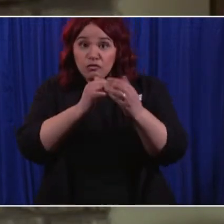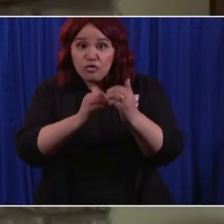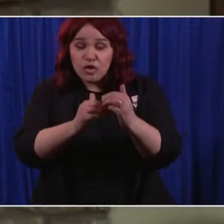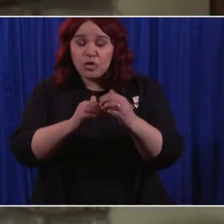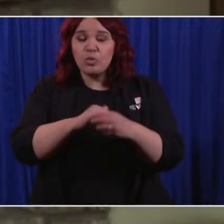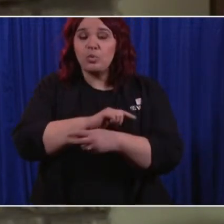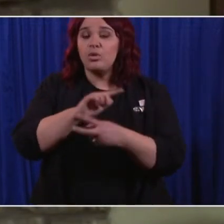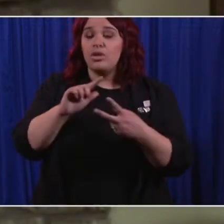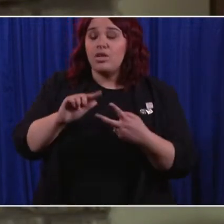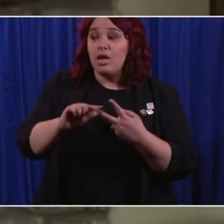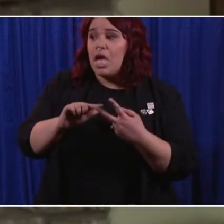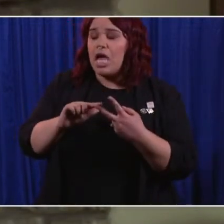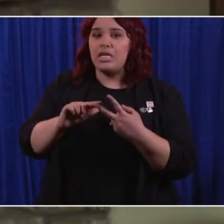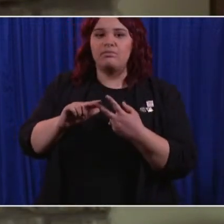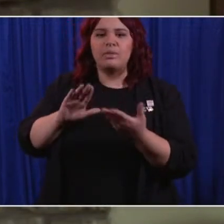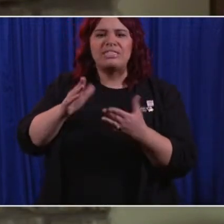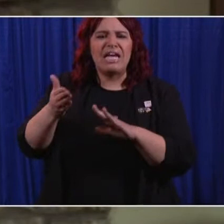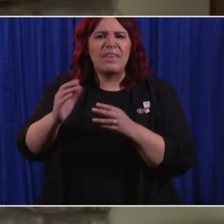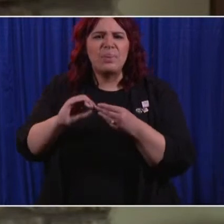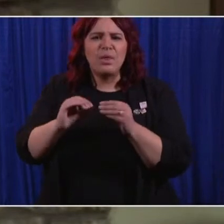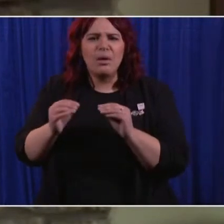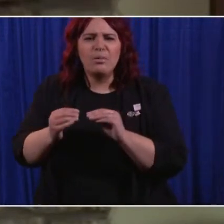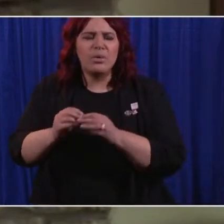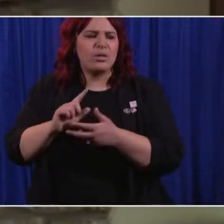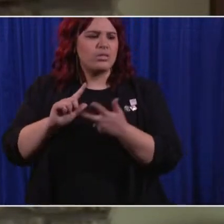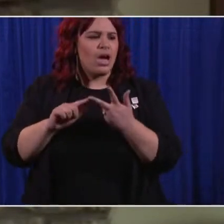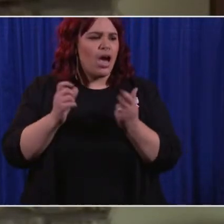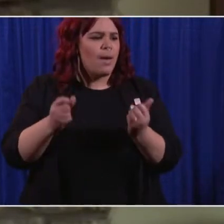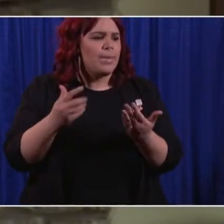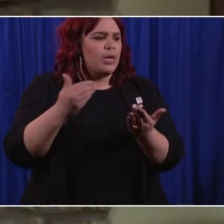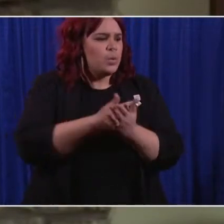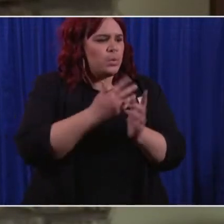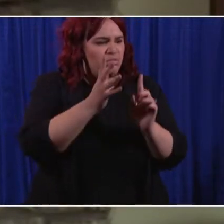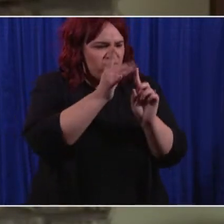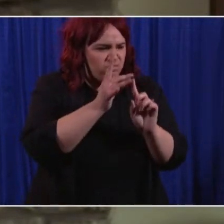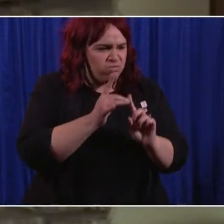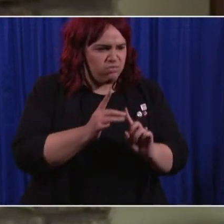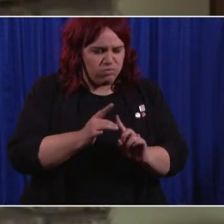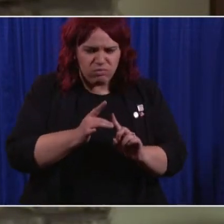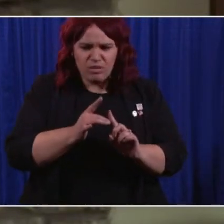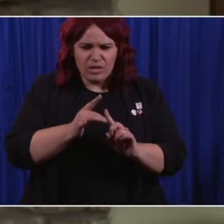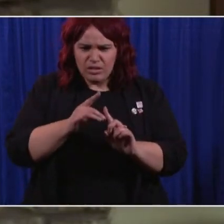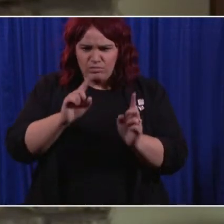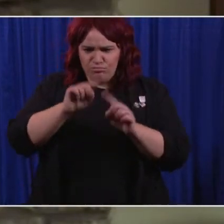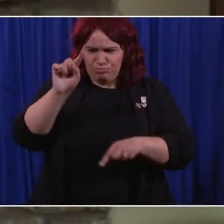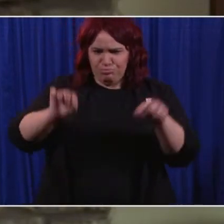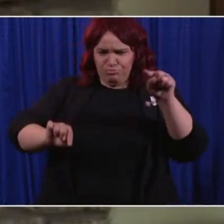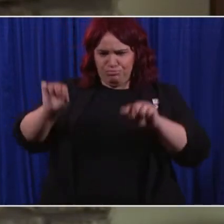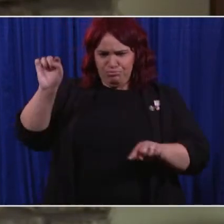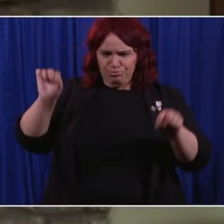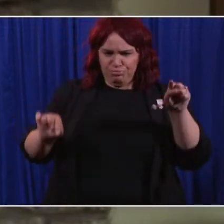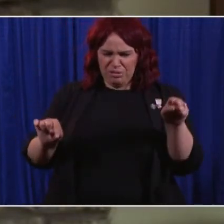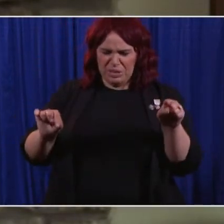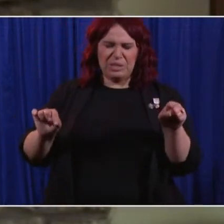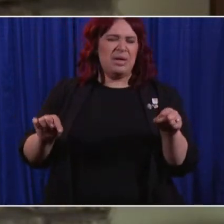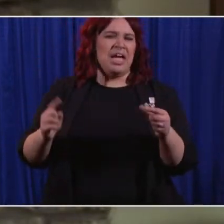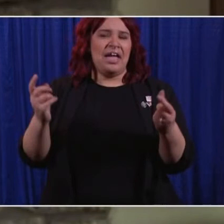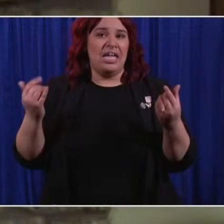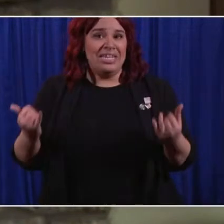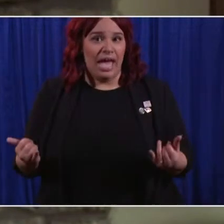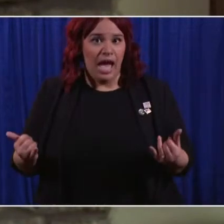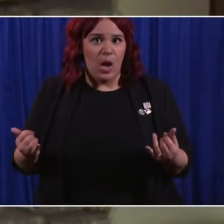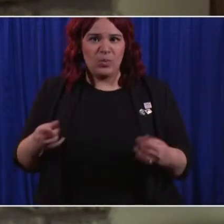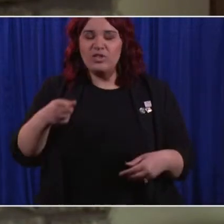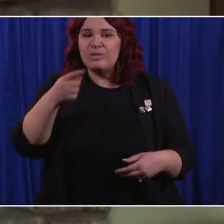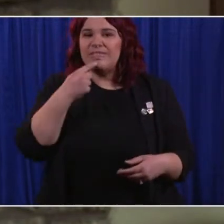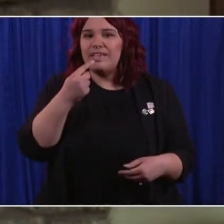at lifting health orders, you're looking at new cases. So I guess why focus on one individual number? And then also, why is that